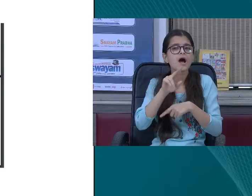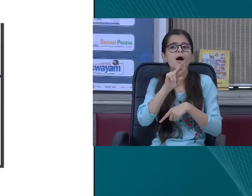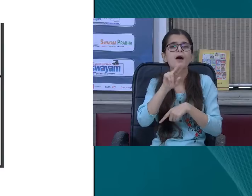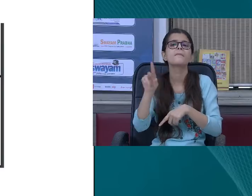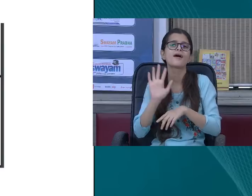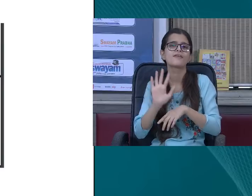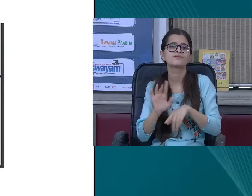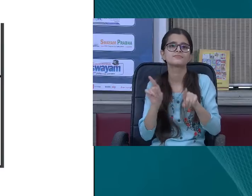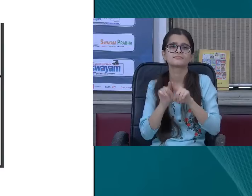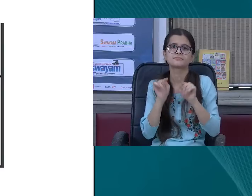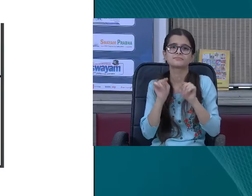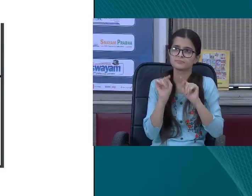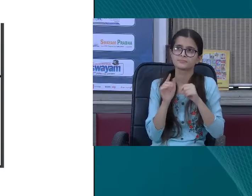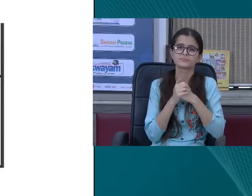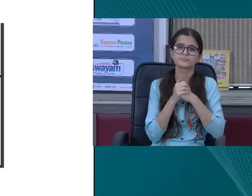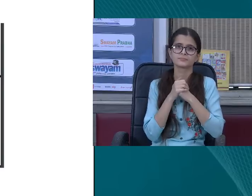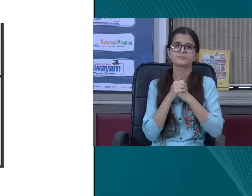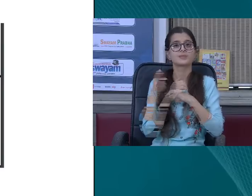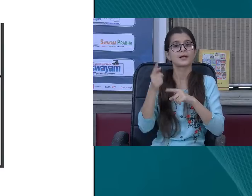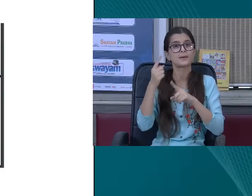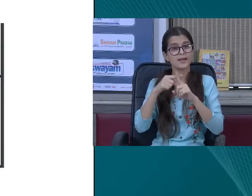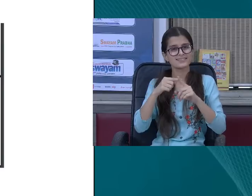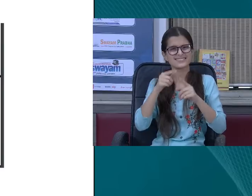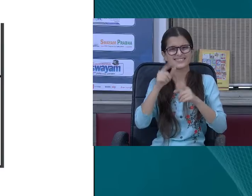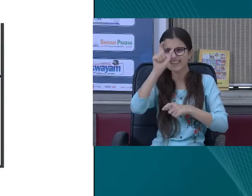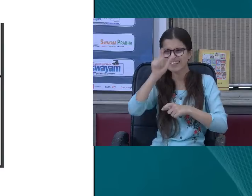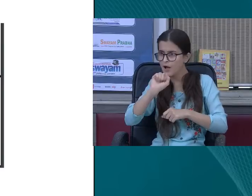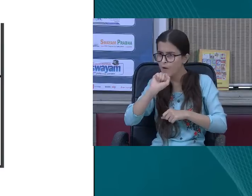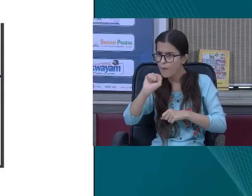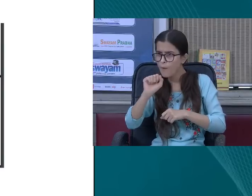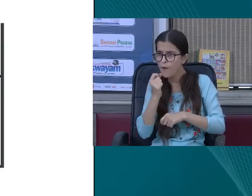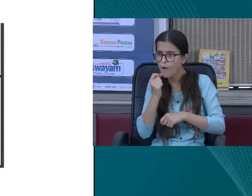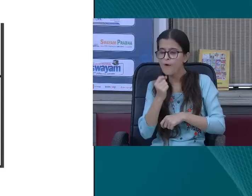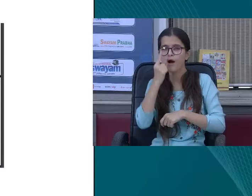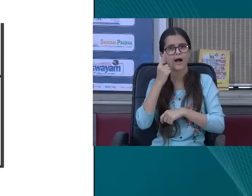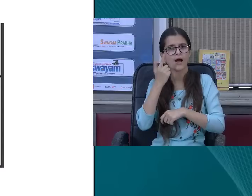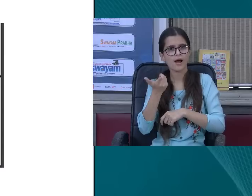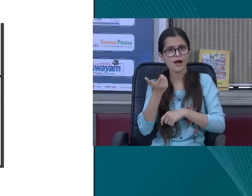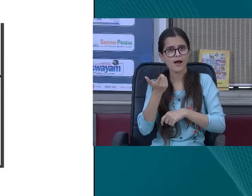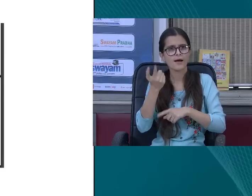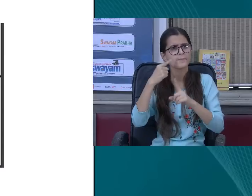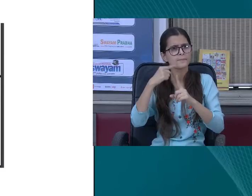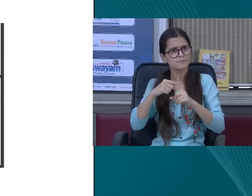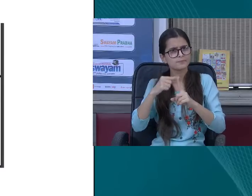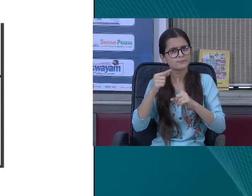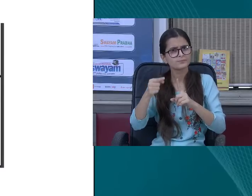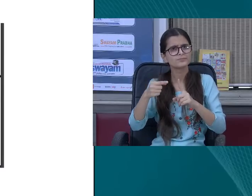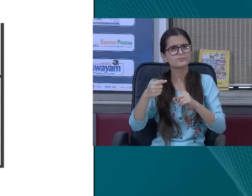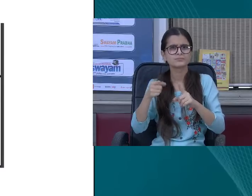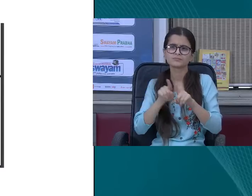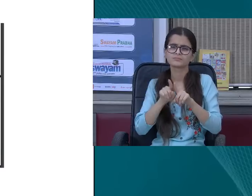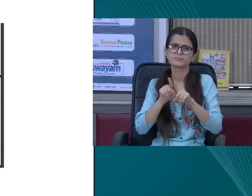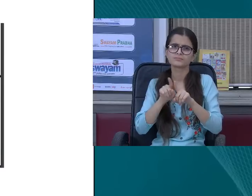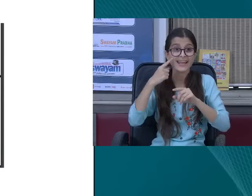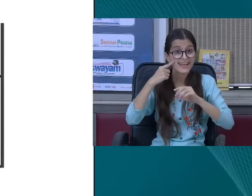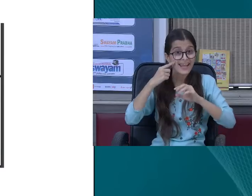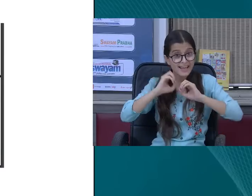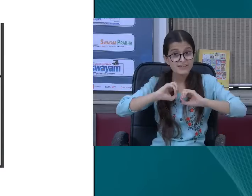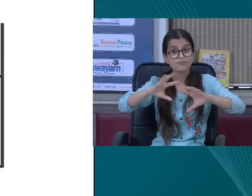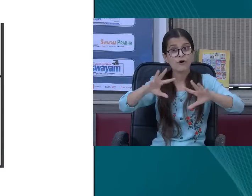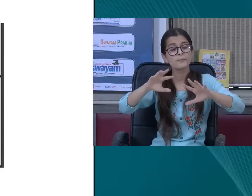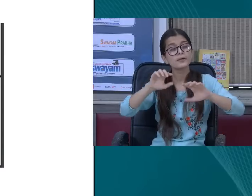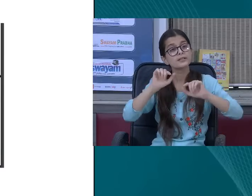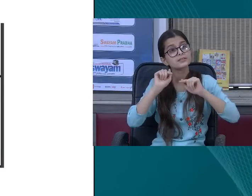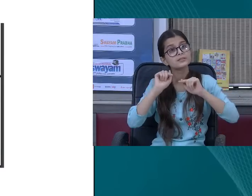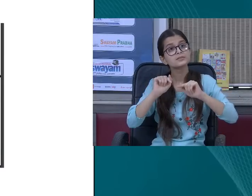using even auditory processing, visual, that means understanding the sounds and also the pictures, that information will be transferred